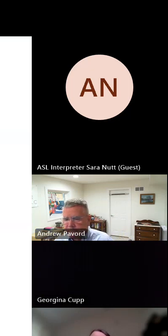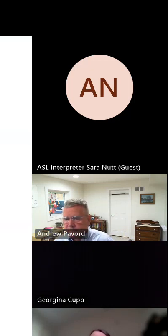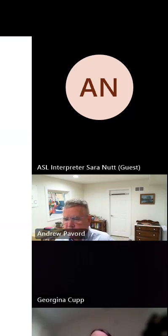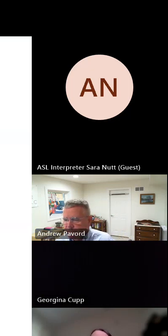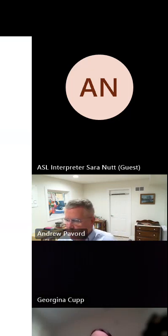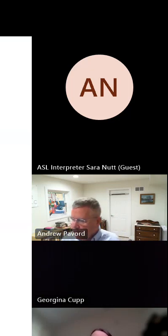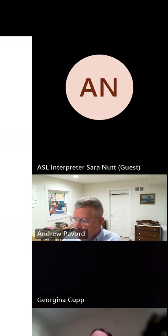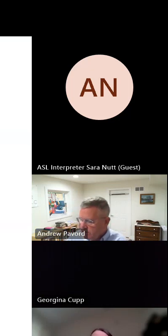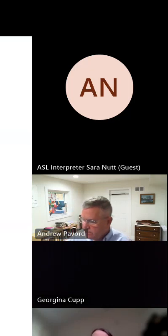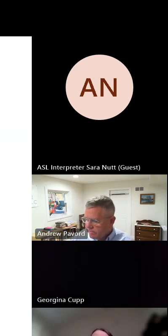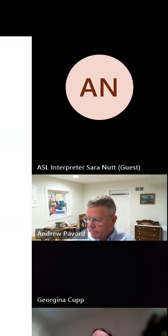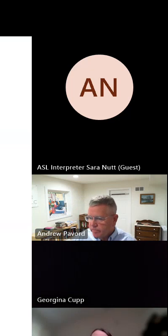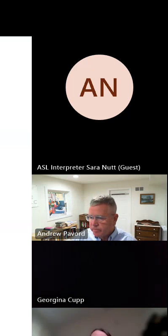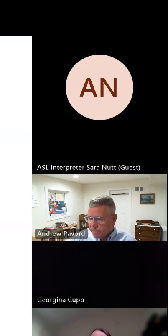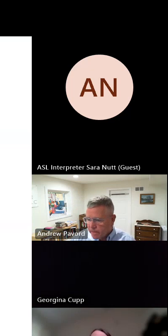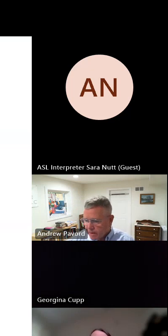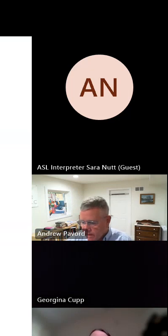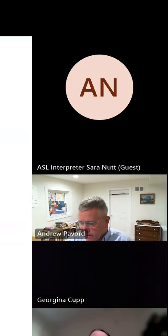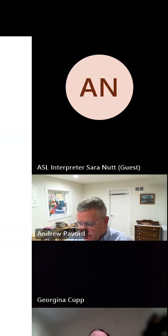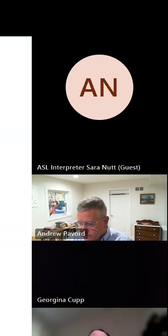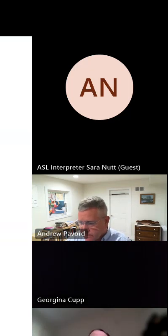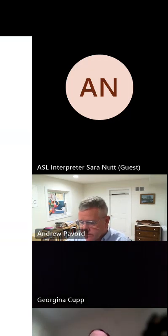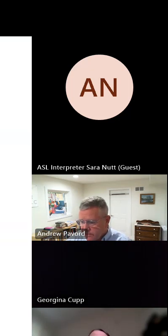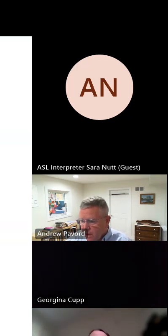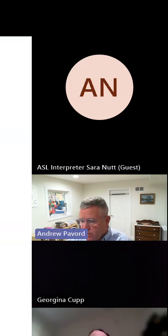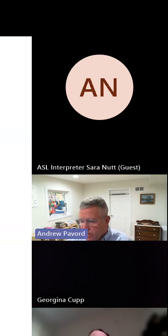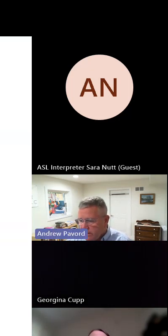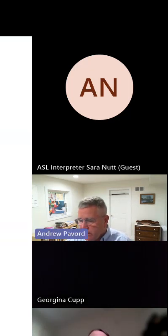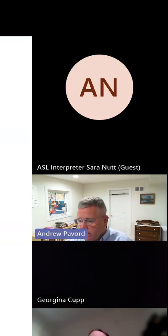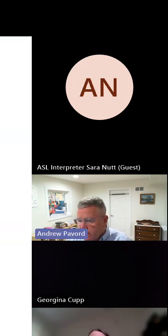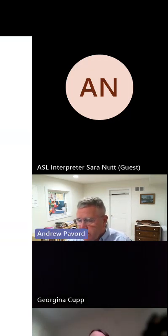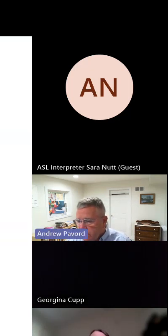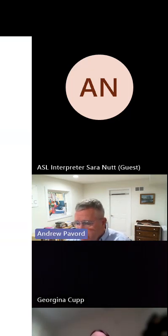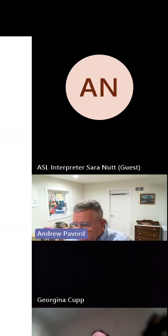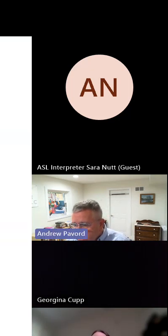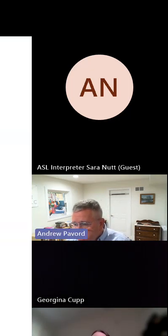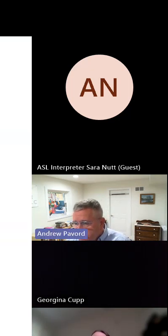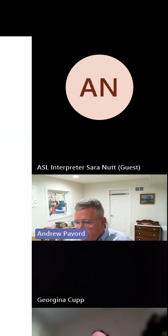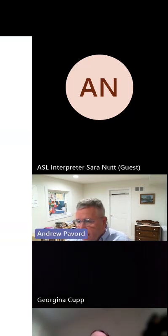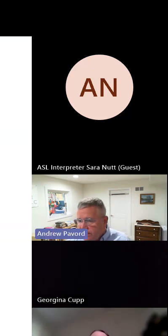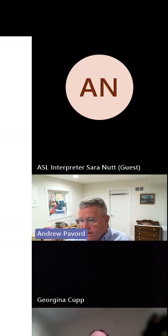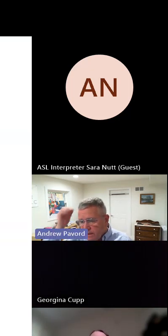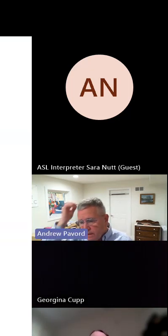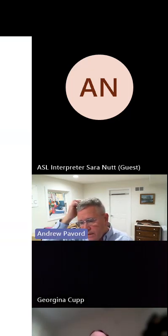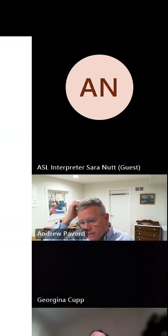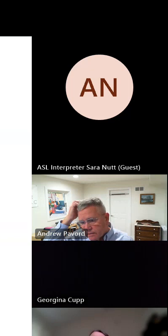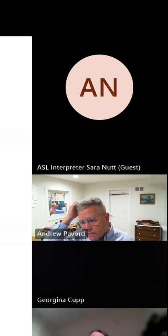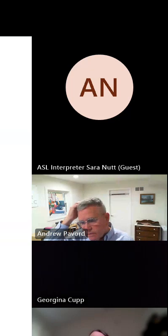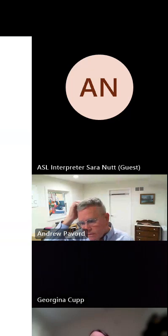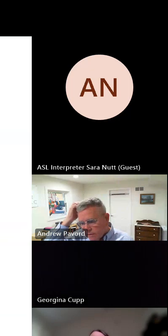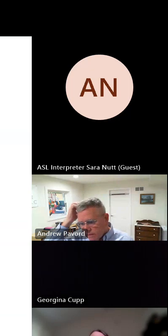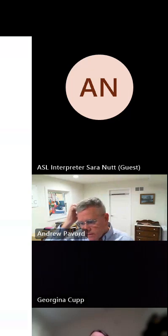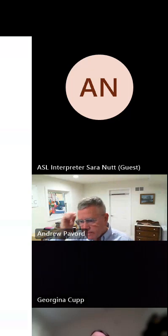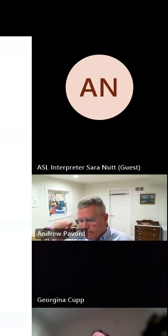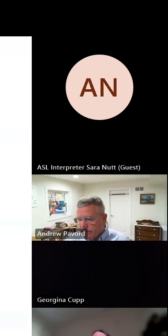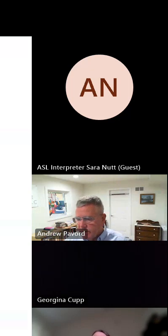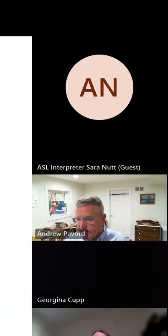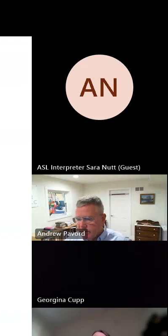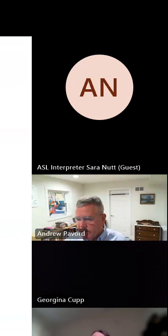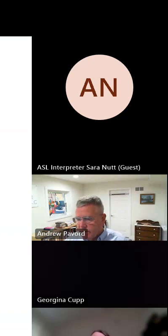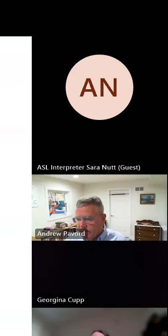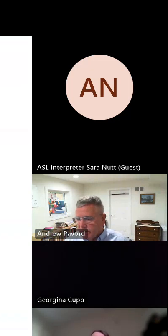No, I'm answering some questions that have come in through the chat. Oh, great. Can you just I've been highlight? typing, sure.